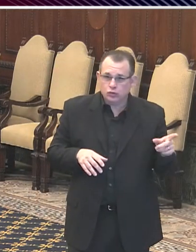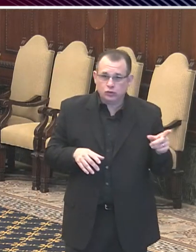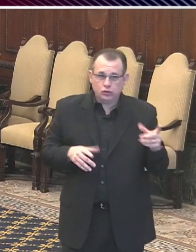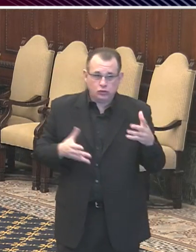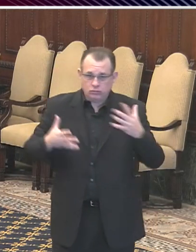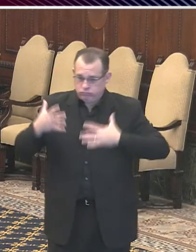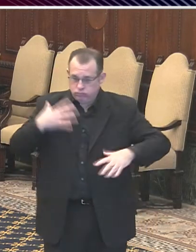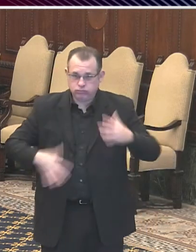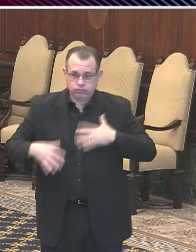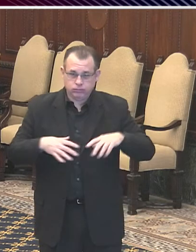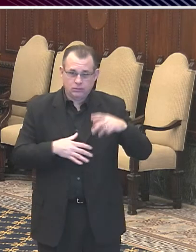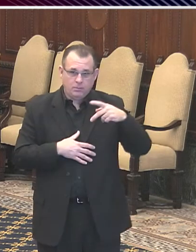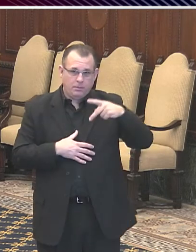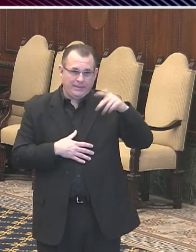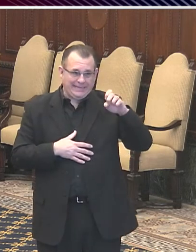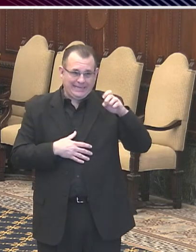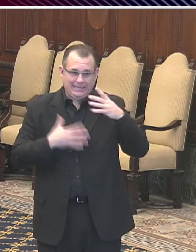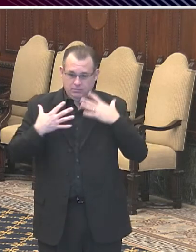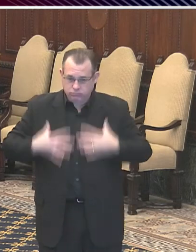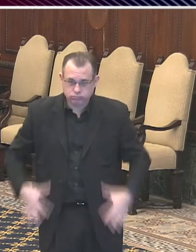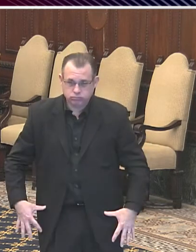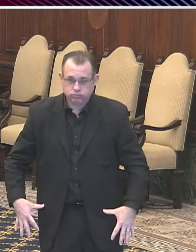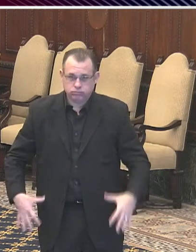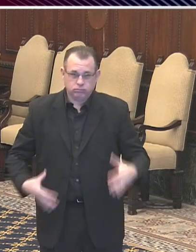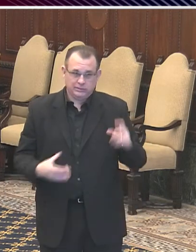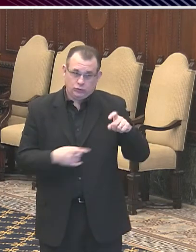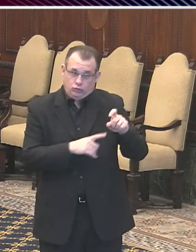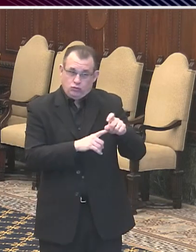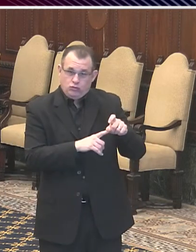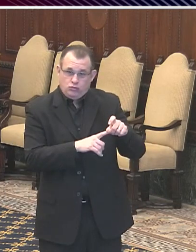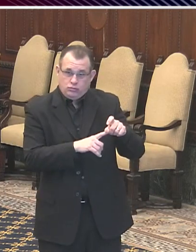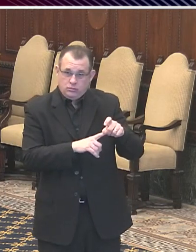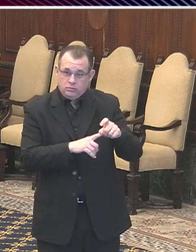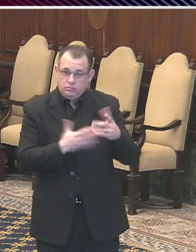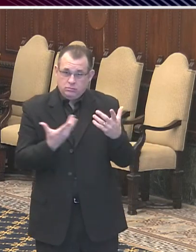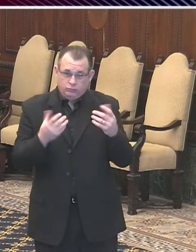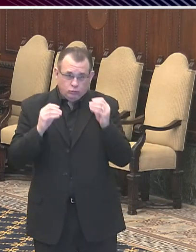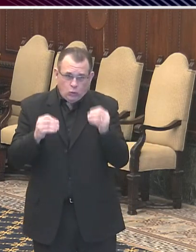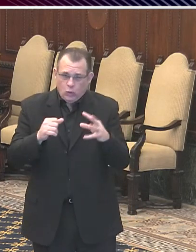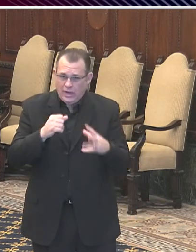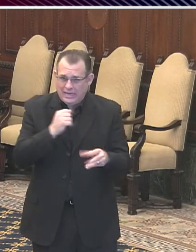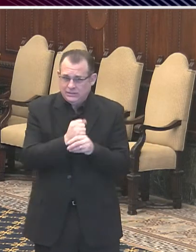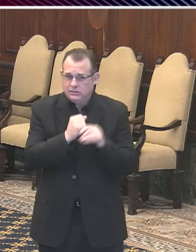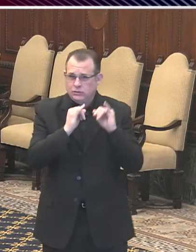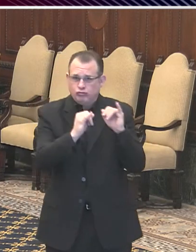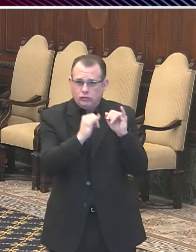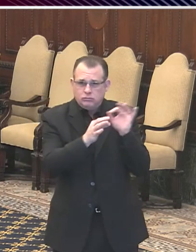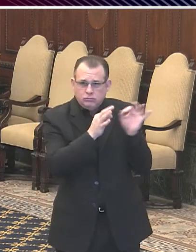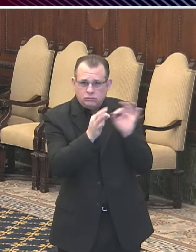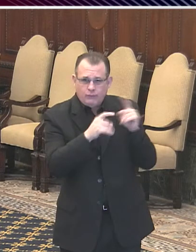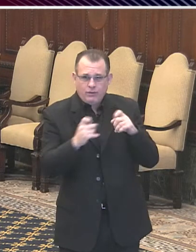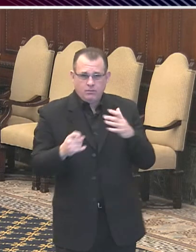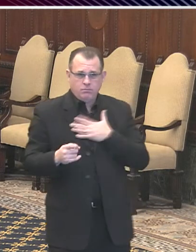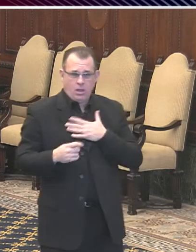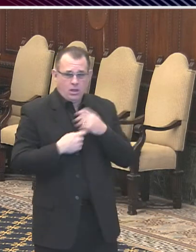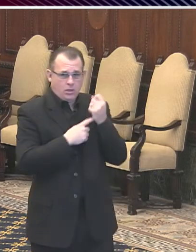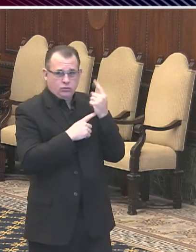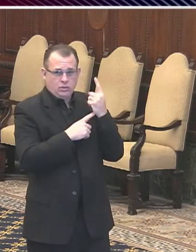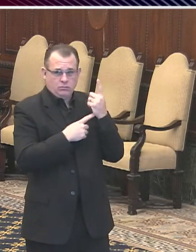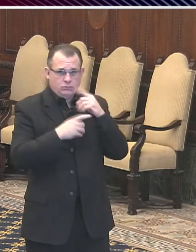equipment as they should, there is no additional instruction, from my understanding,